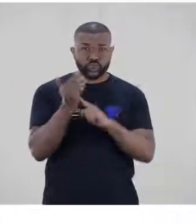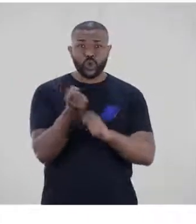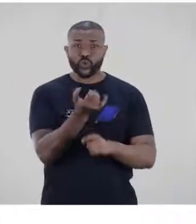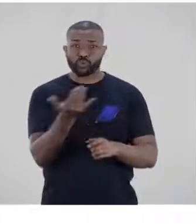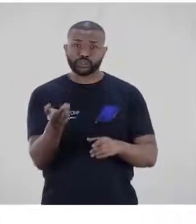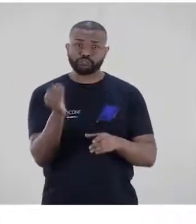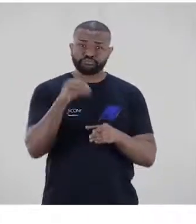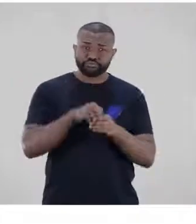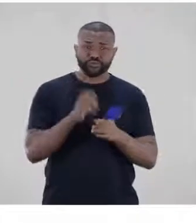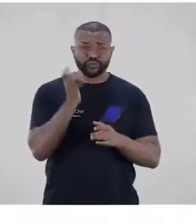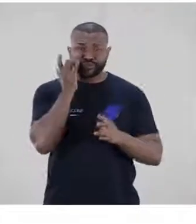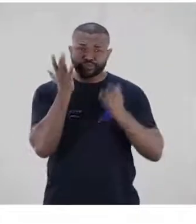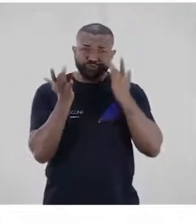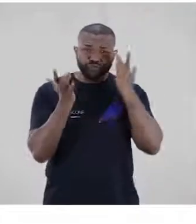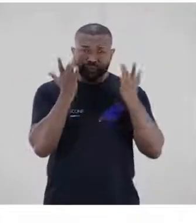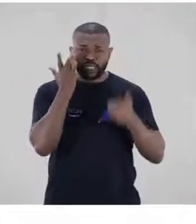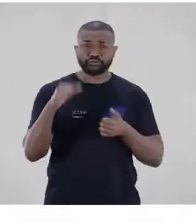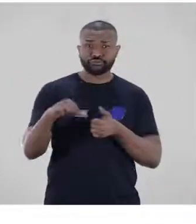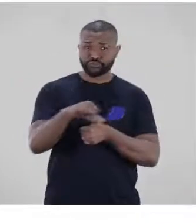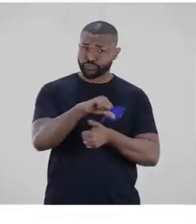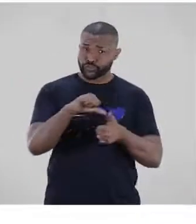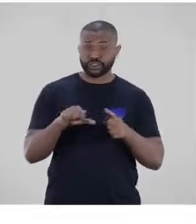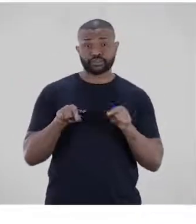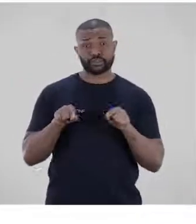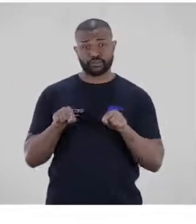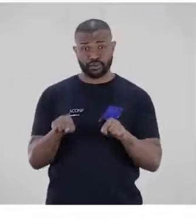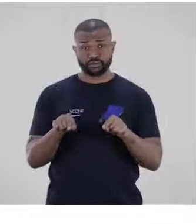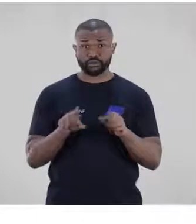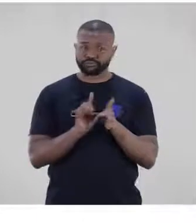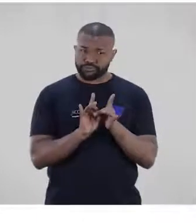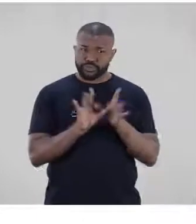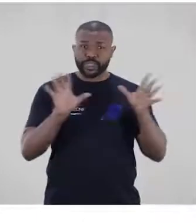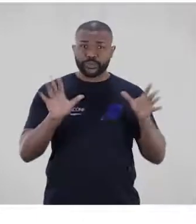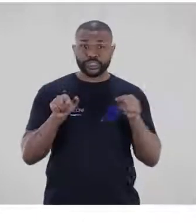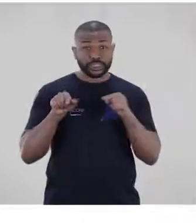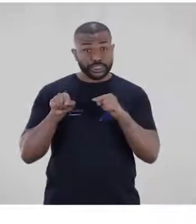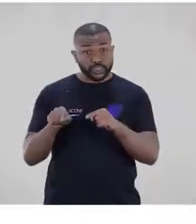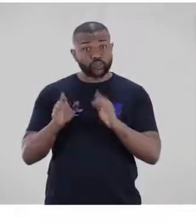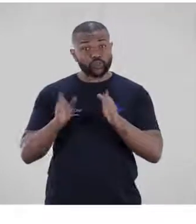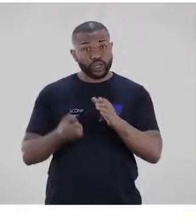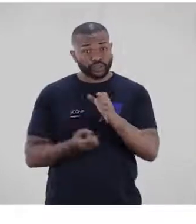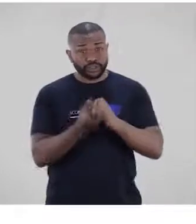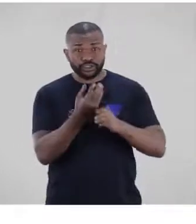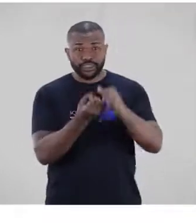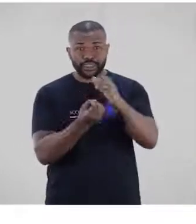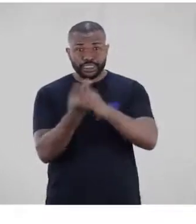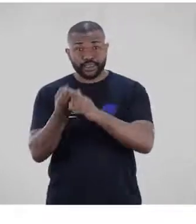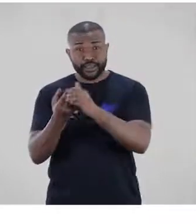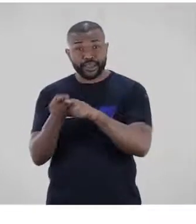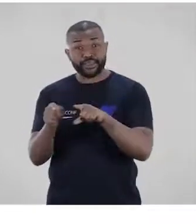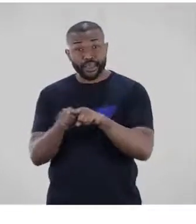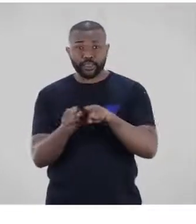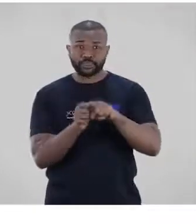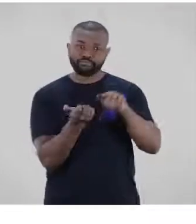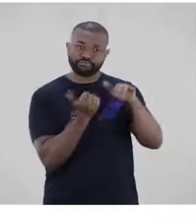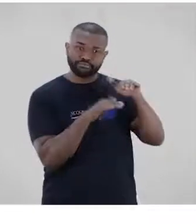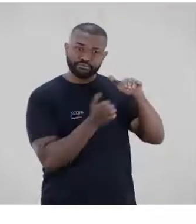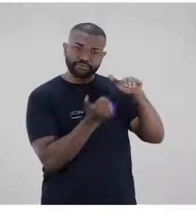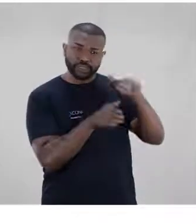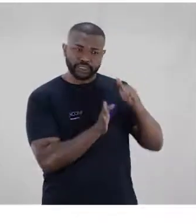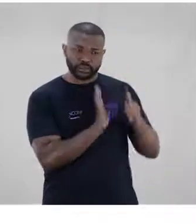few set of examples of technologies that allow these transformations and pipelines to be built, allow blob storage to be kind